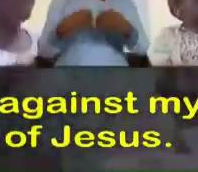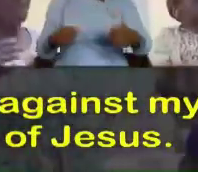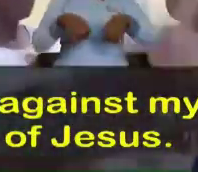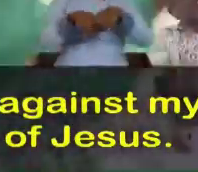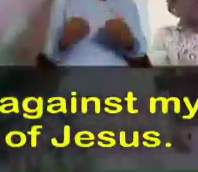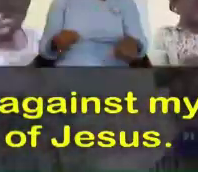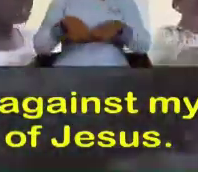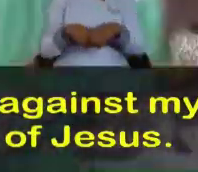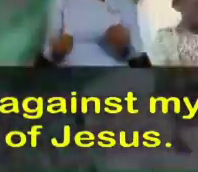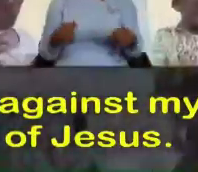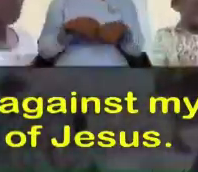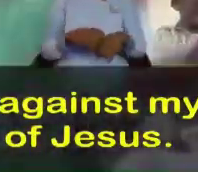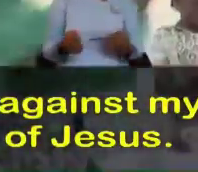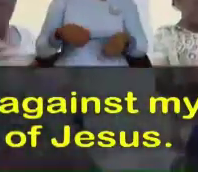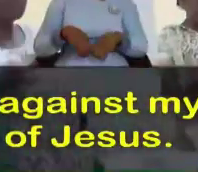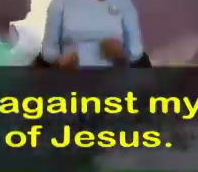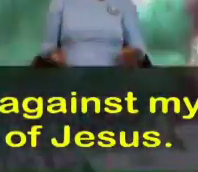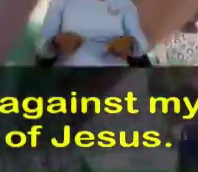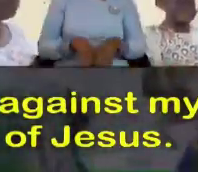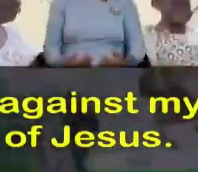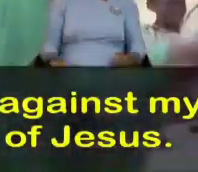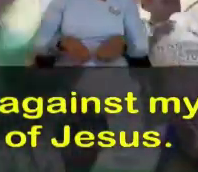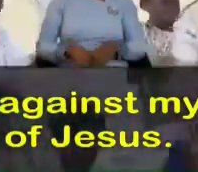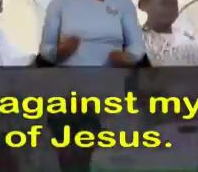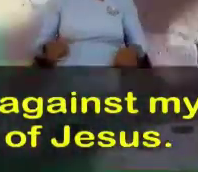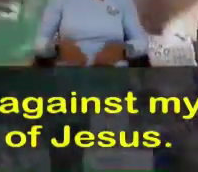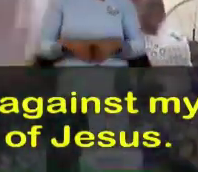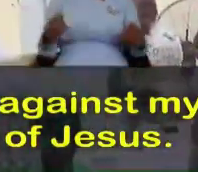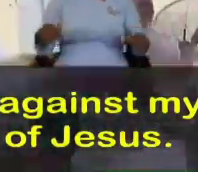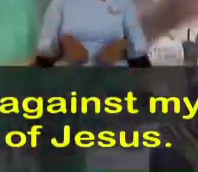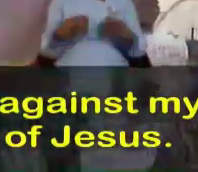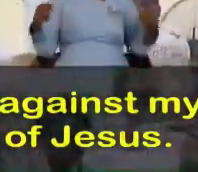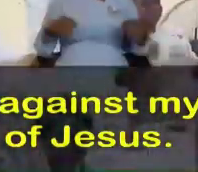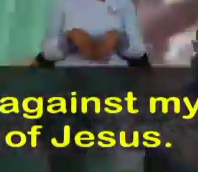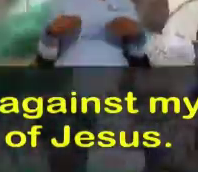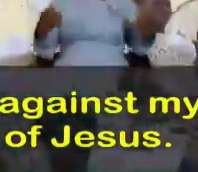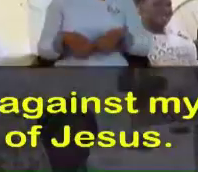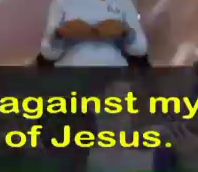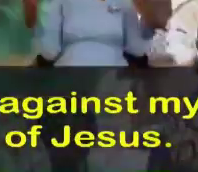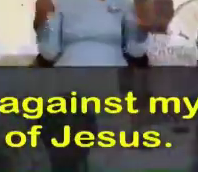Thank you, Jesus. Eseun Jesu.